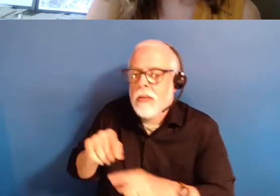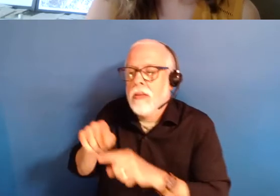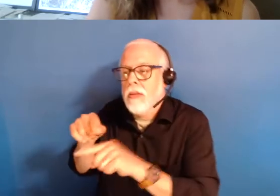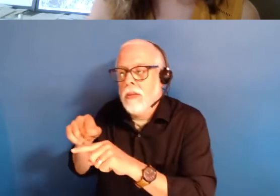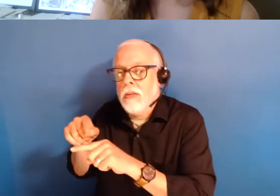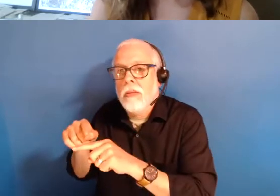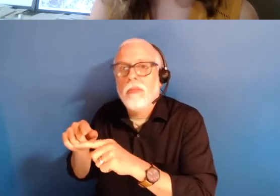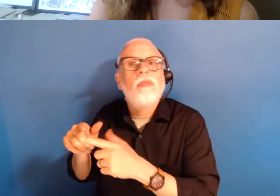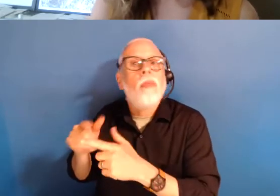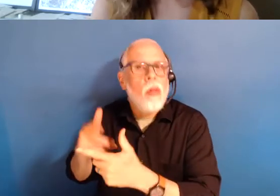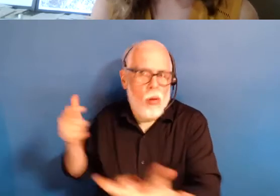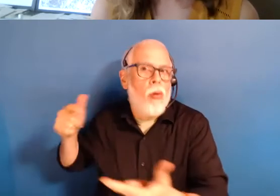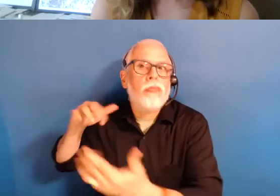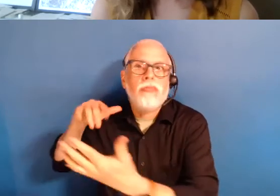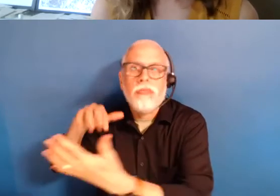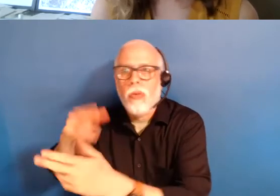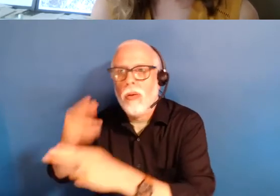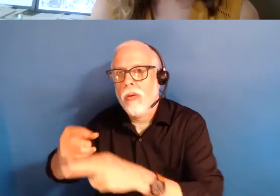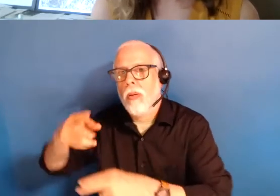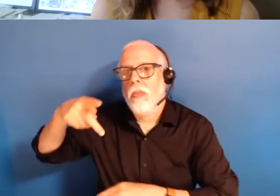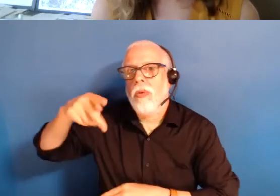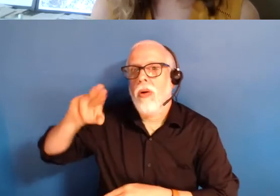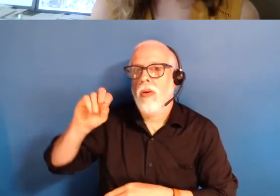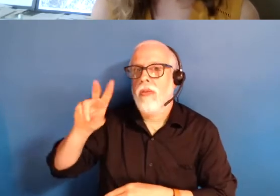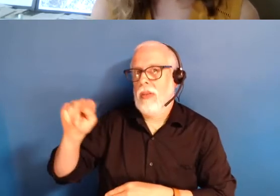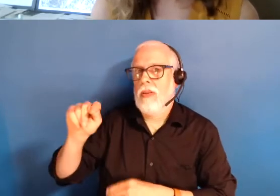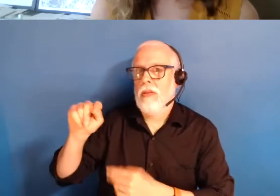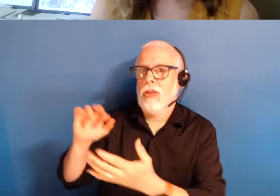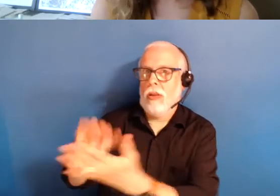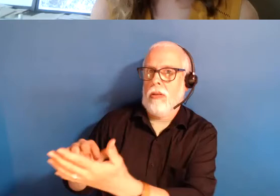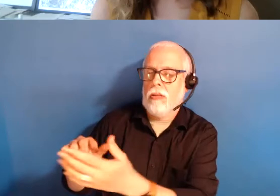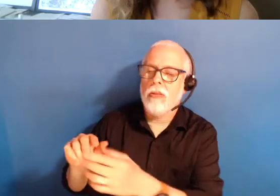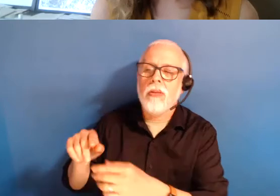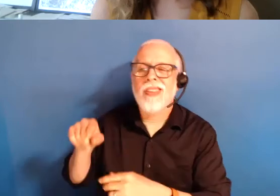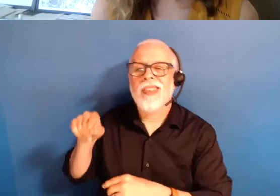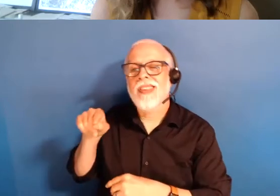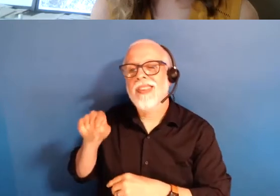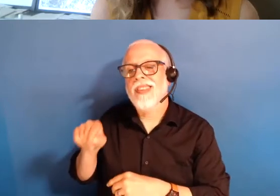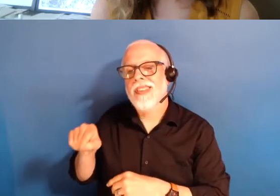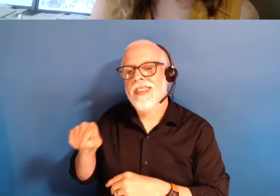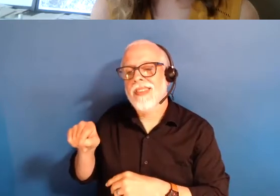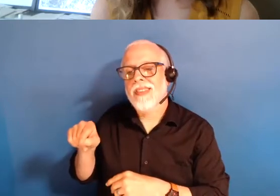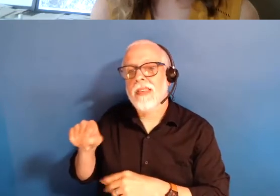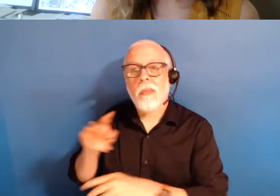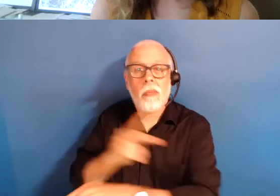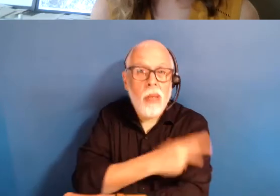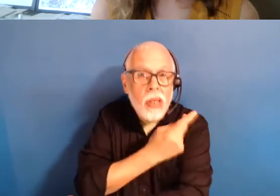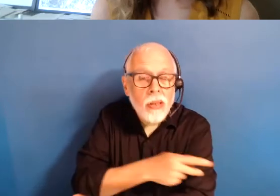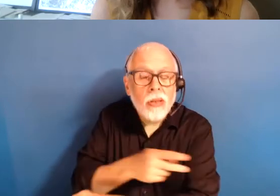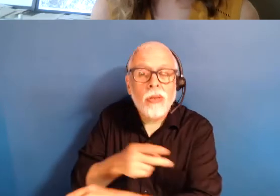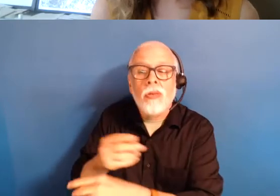a very large study called the PROVENT study, which patients who